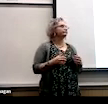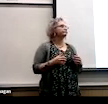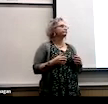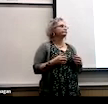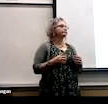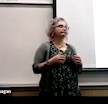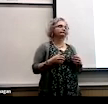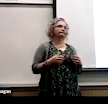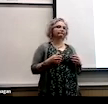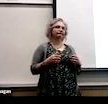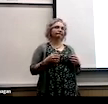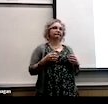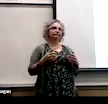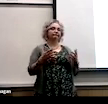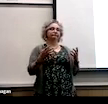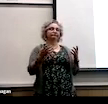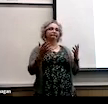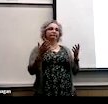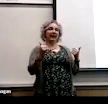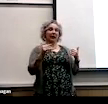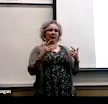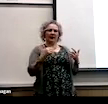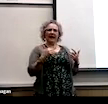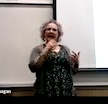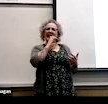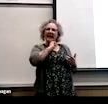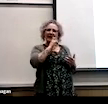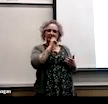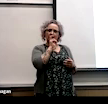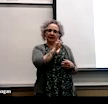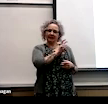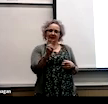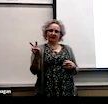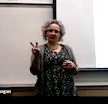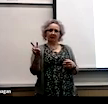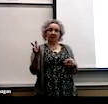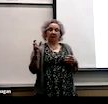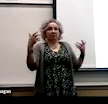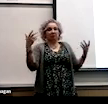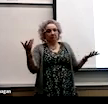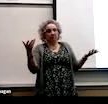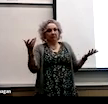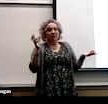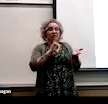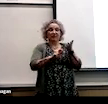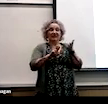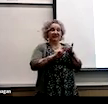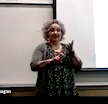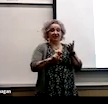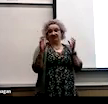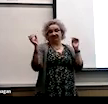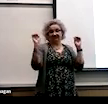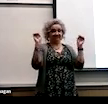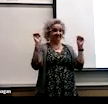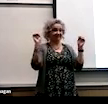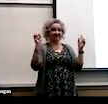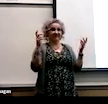actually seem to suggest that there is a too early. But all this research is based on very small numbers of people